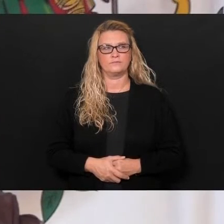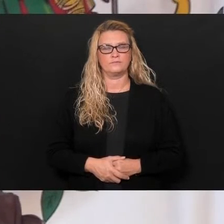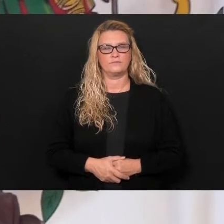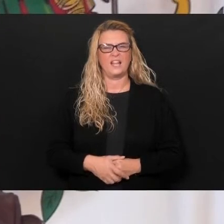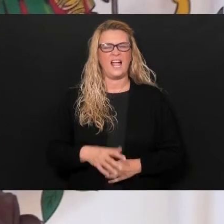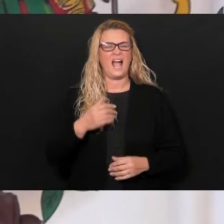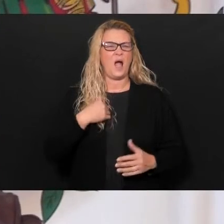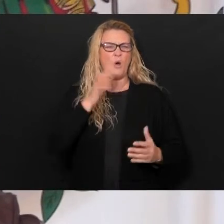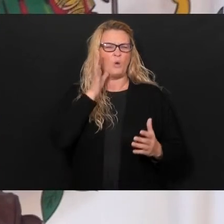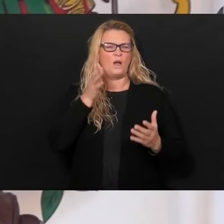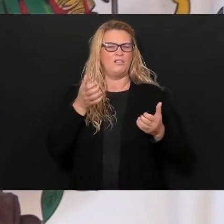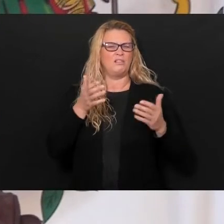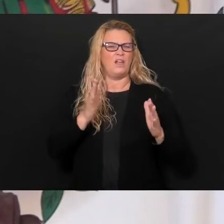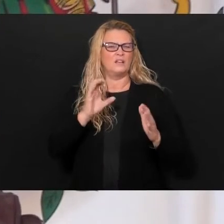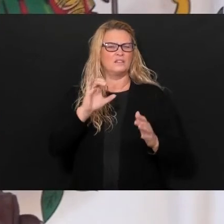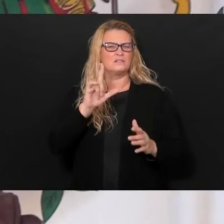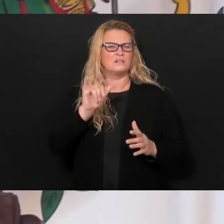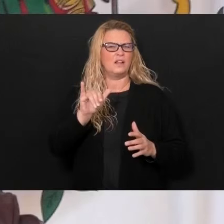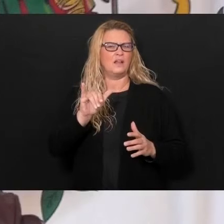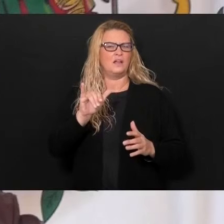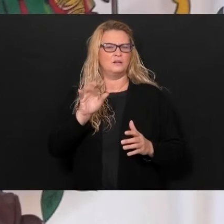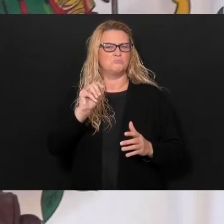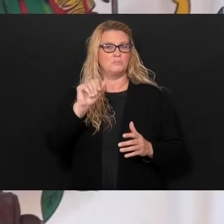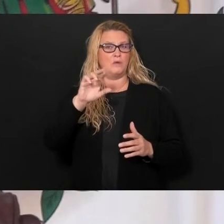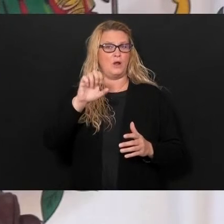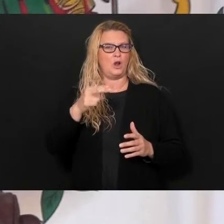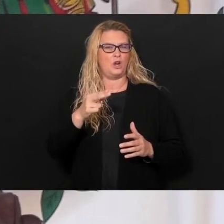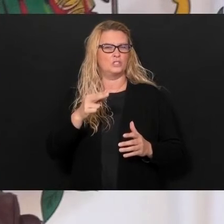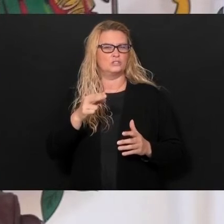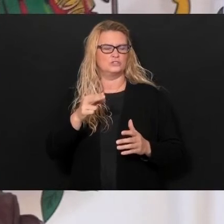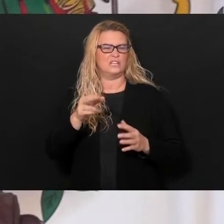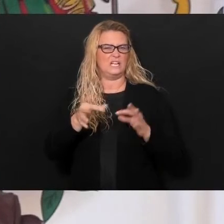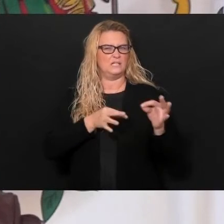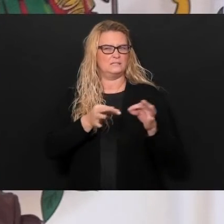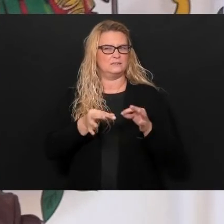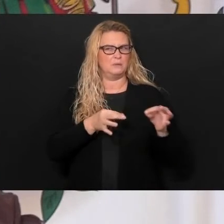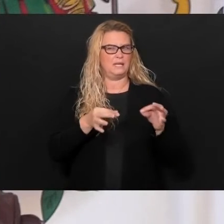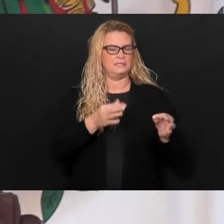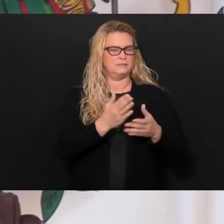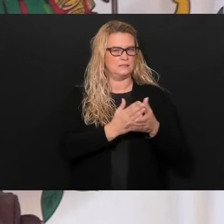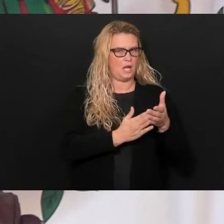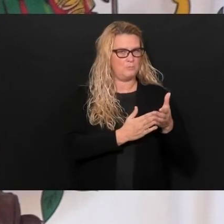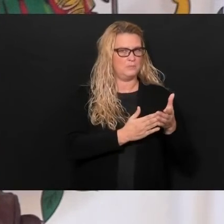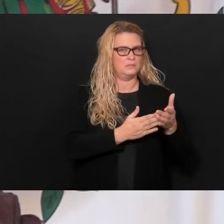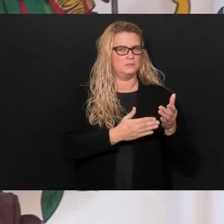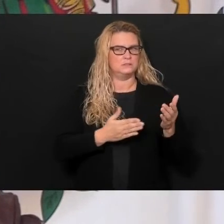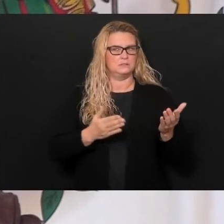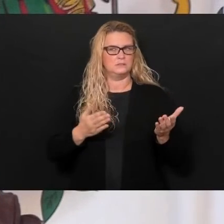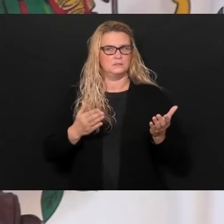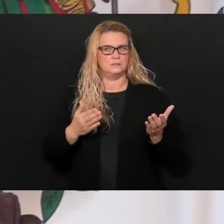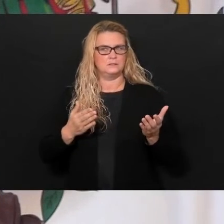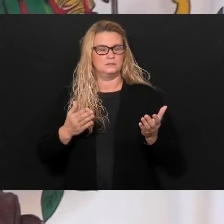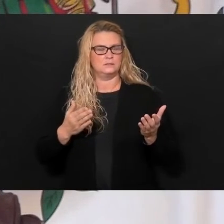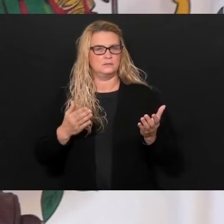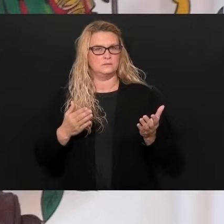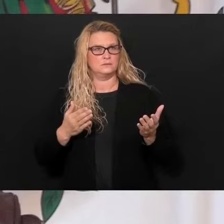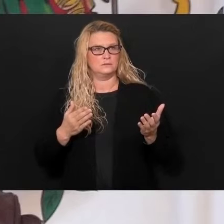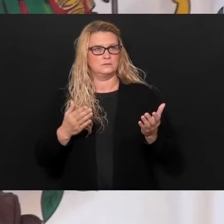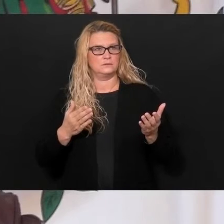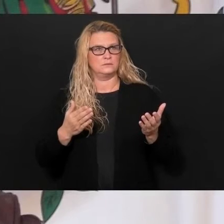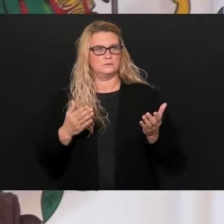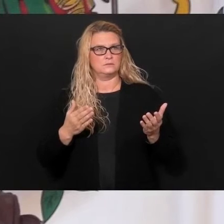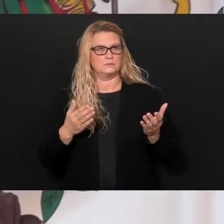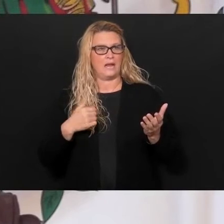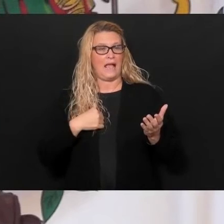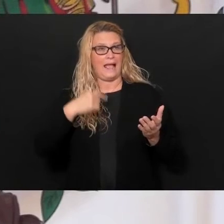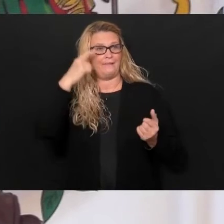but I think I can remember enough that he can tell you too, but or I can tell you as well.